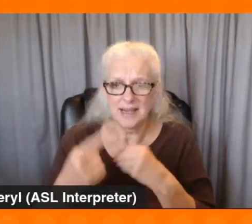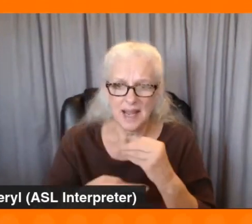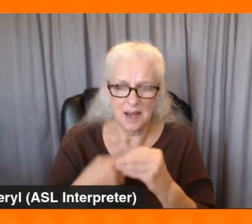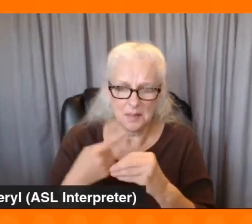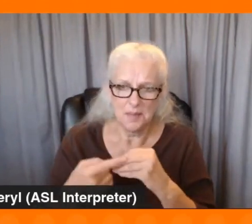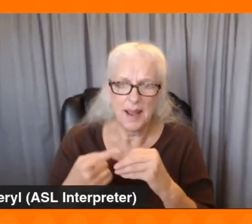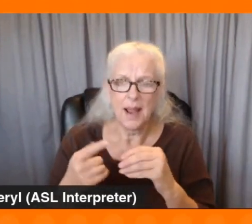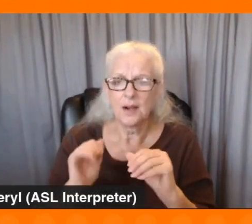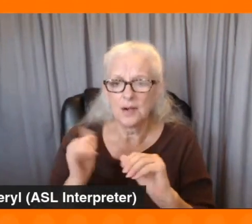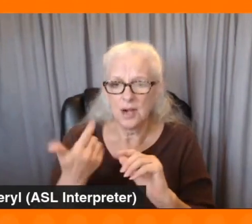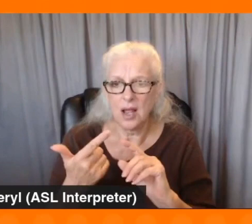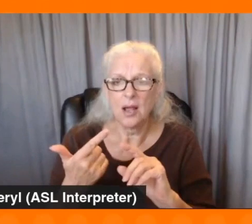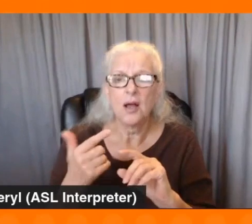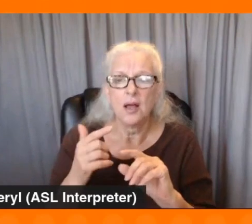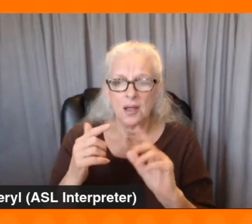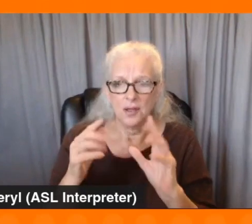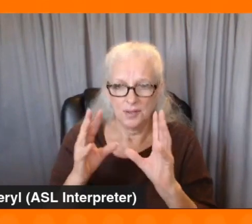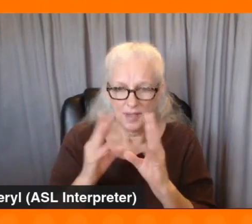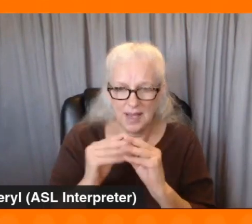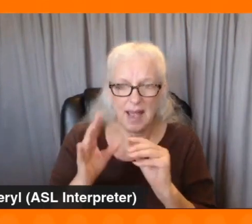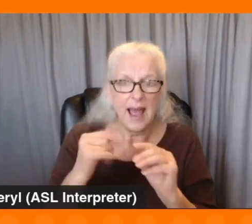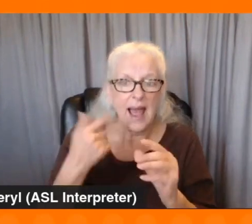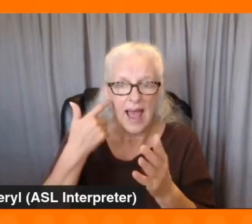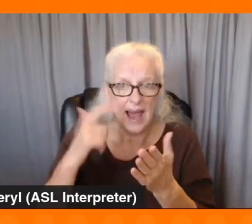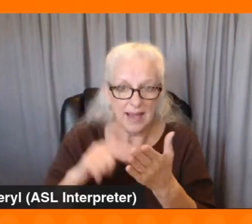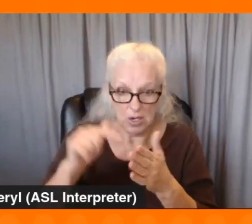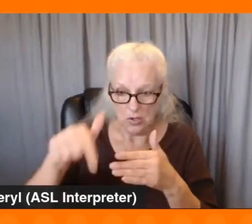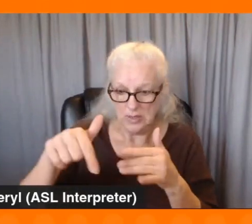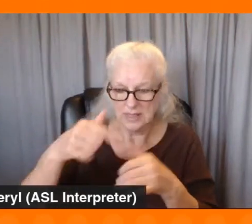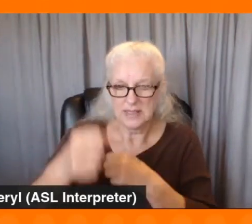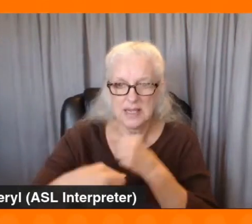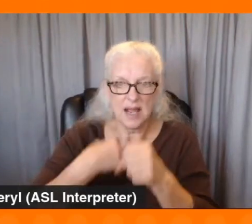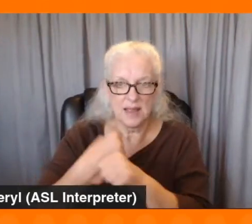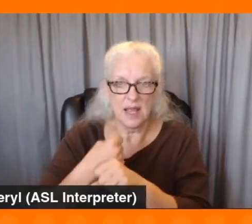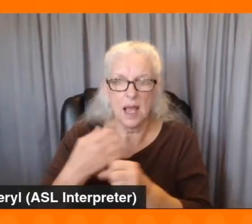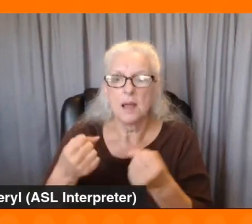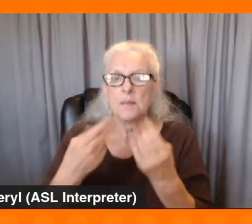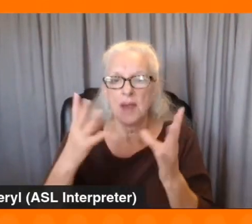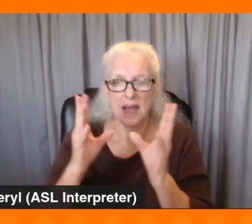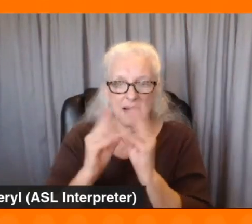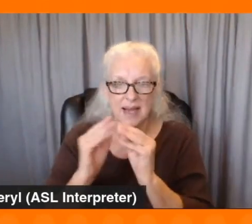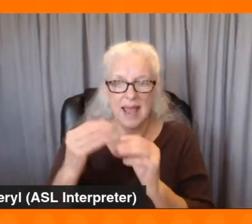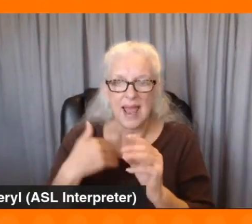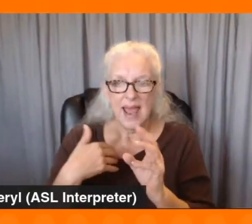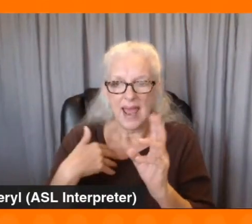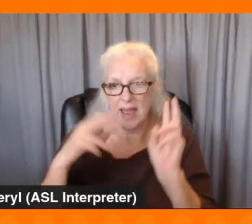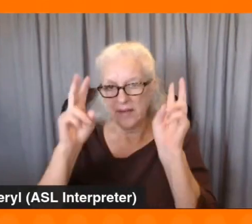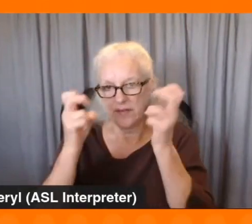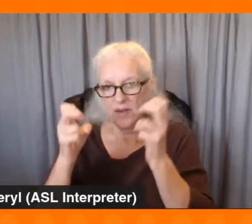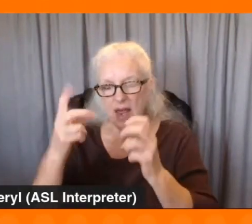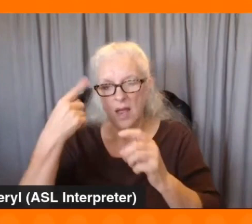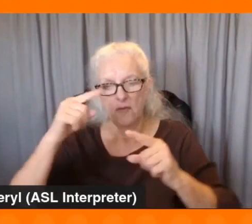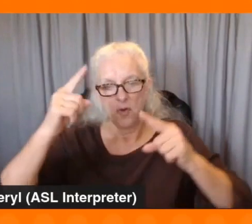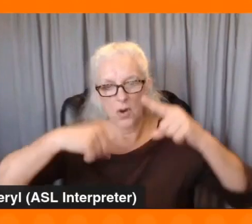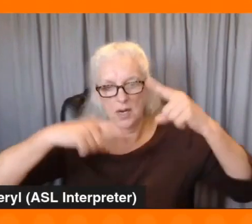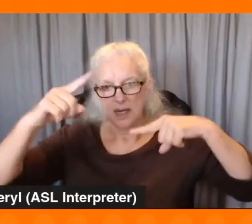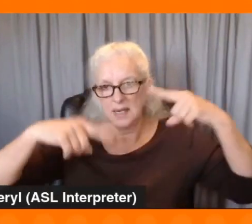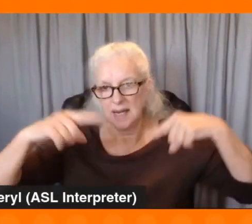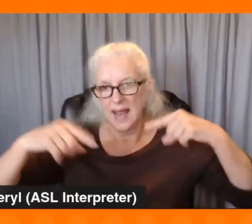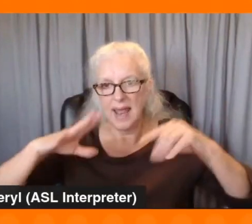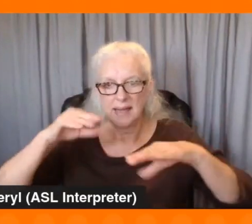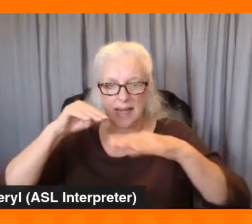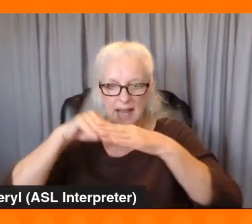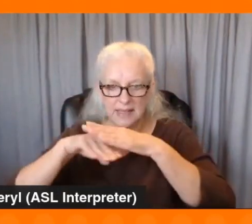well. Because I noticed that this year, a lot of sessions have a theme on diversity and